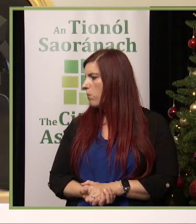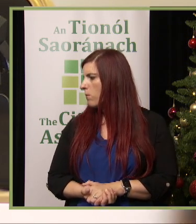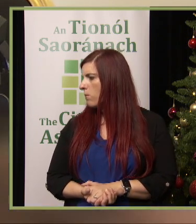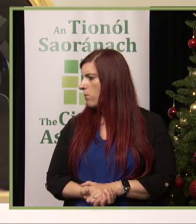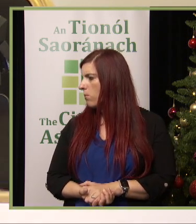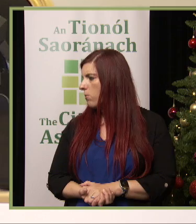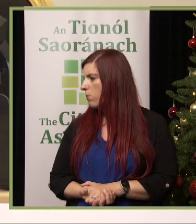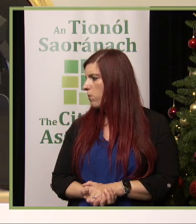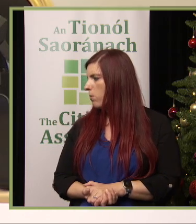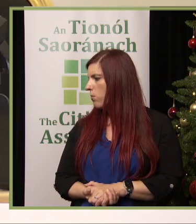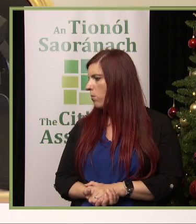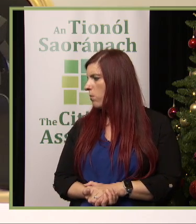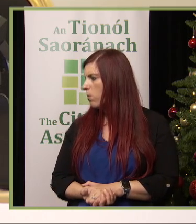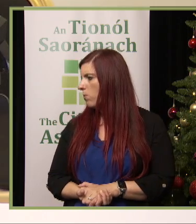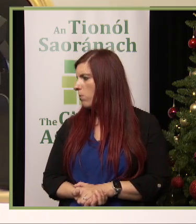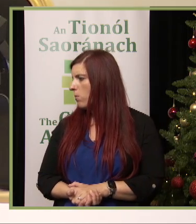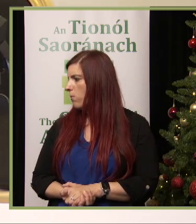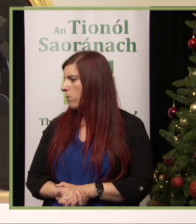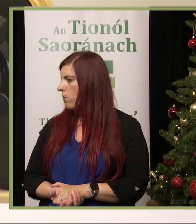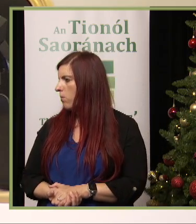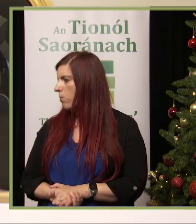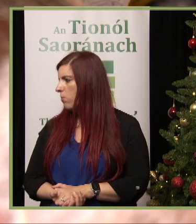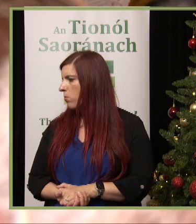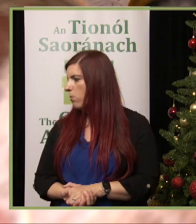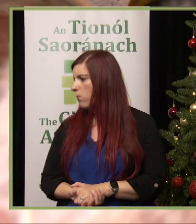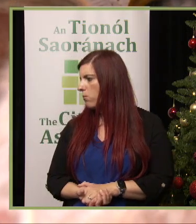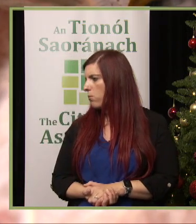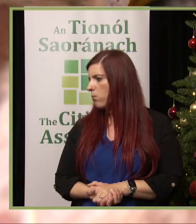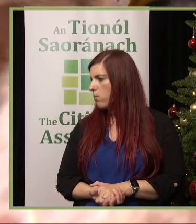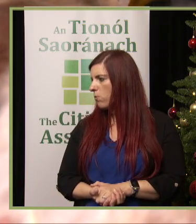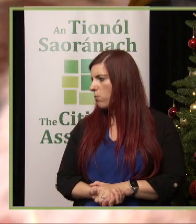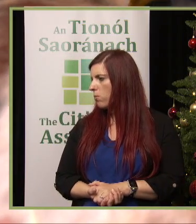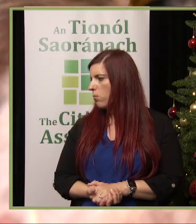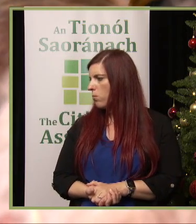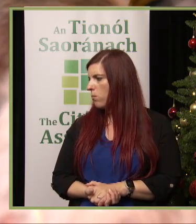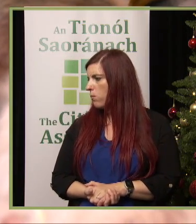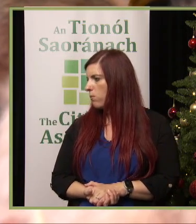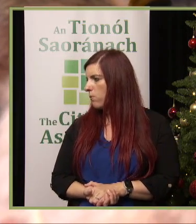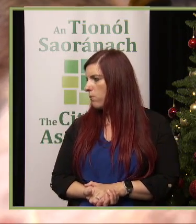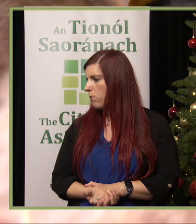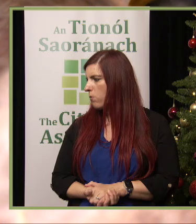So for halting biodiversity loss, restoring and